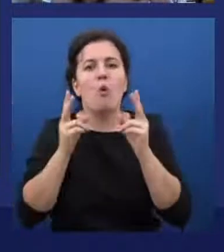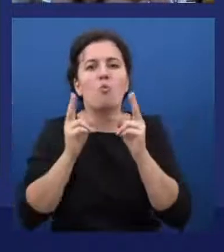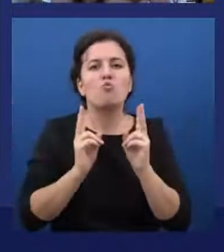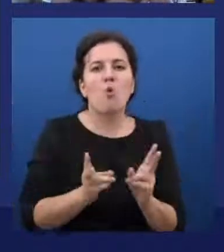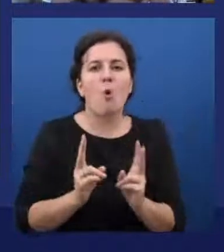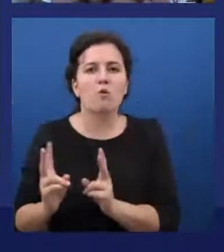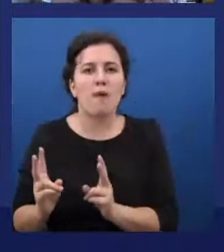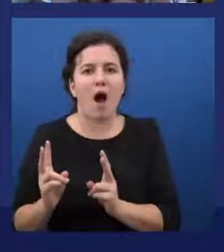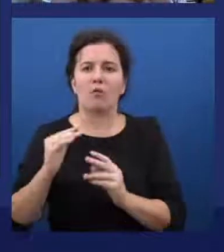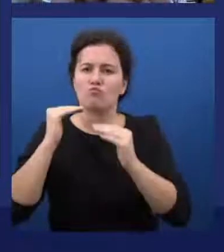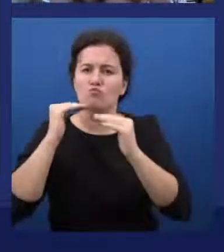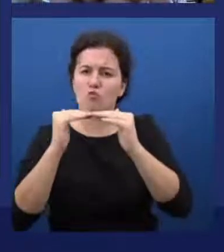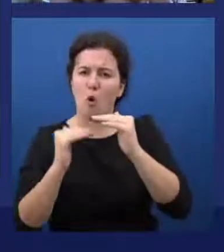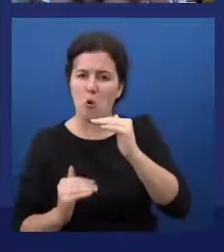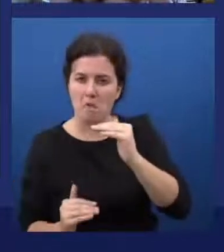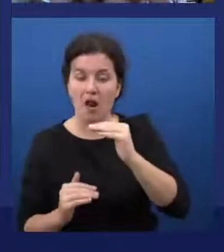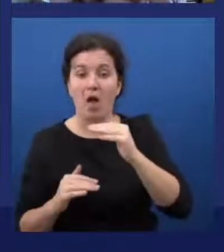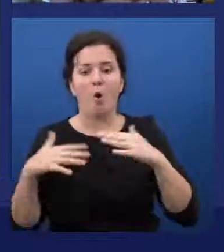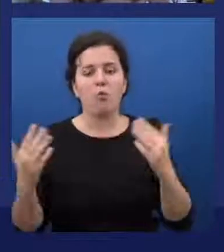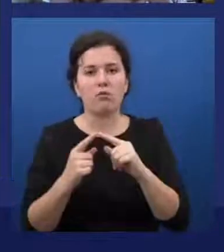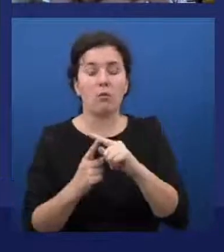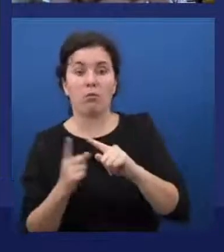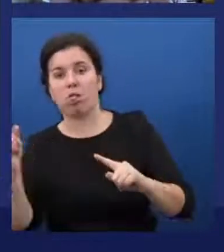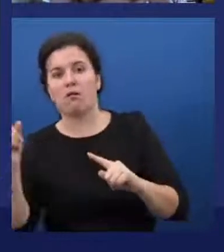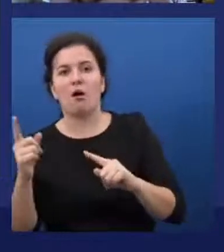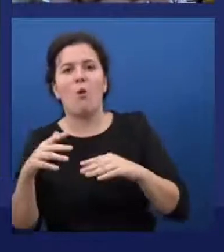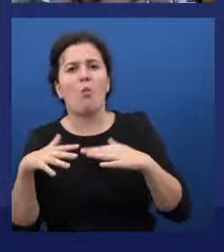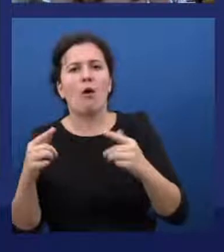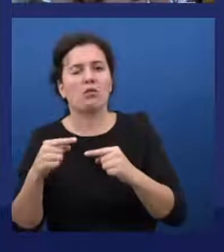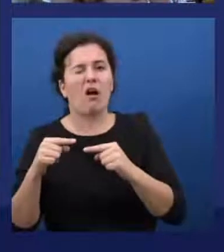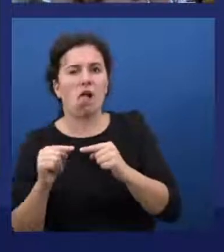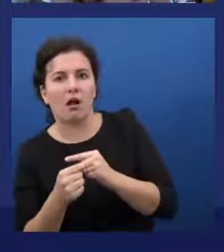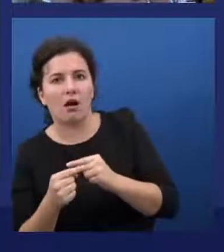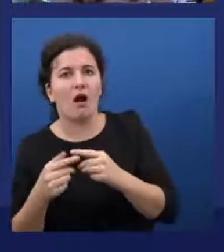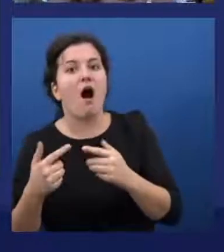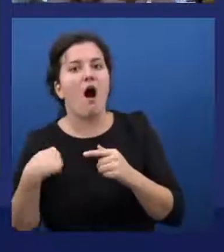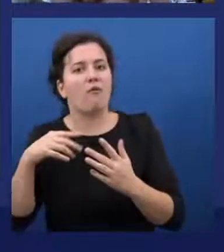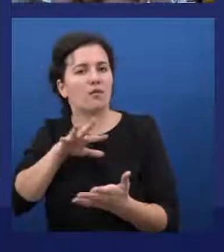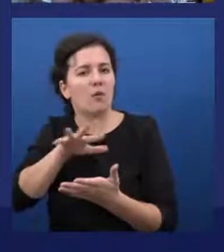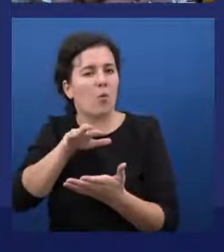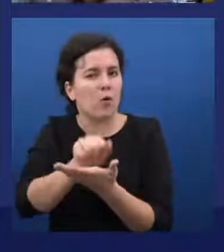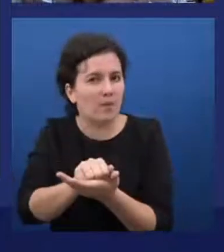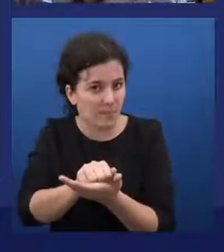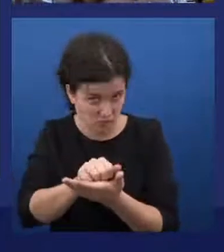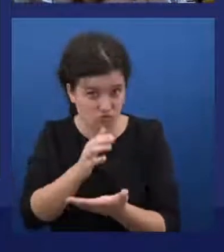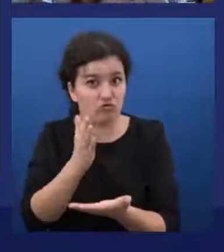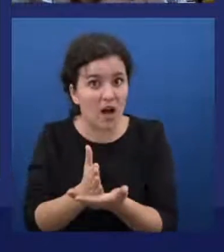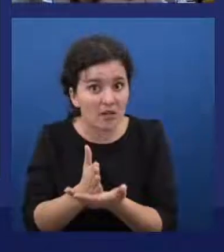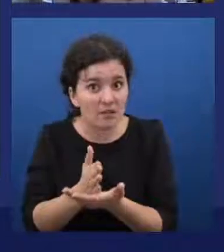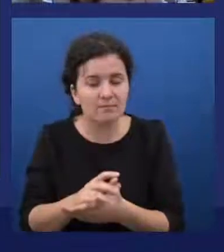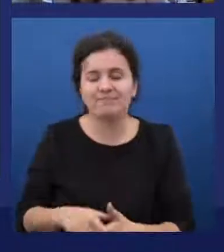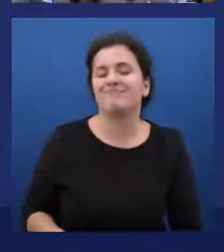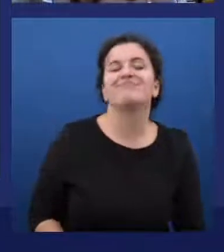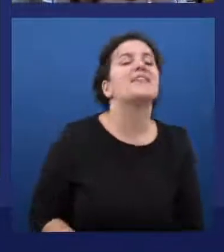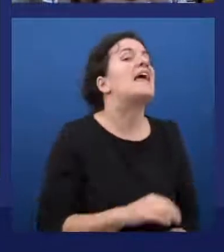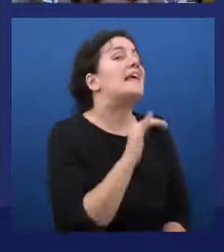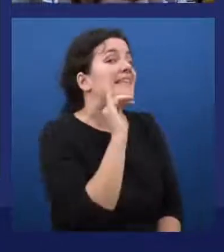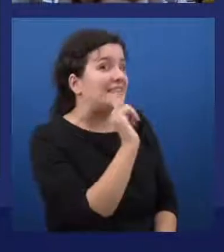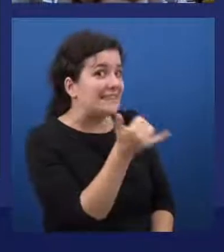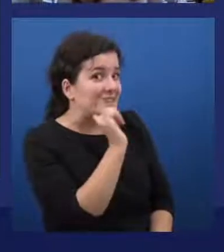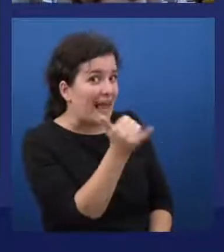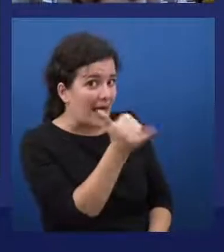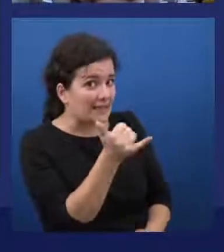Yeah, maybe if you don't want to have that real, if it's not that important to